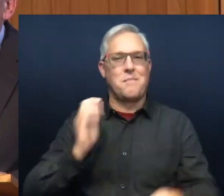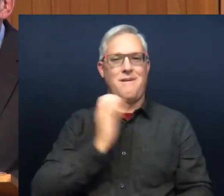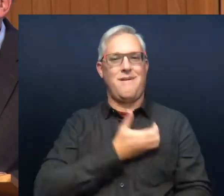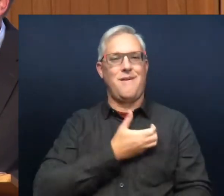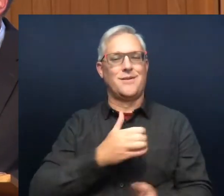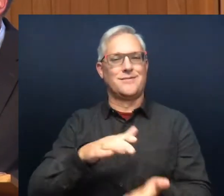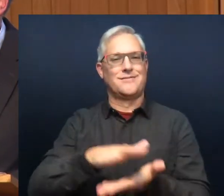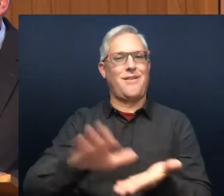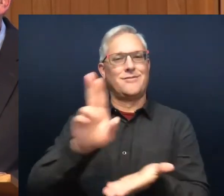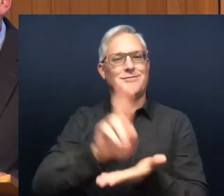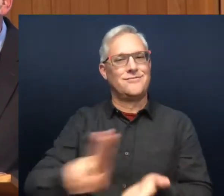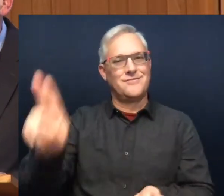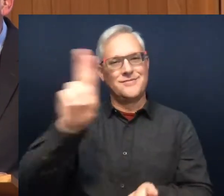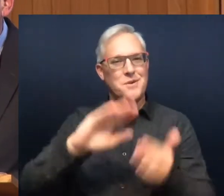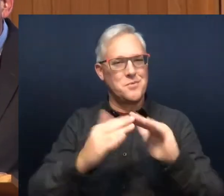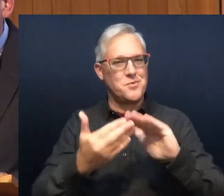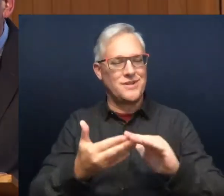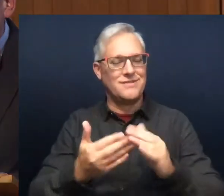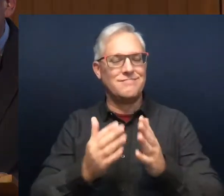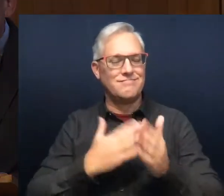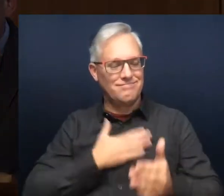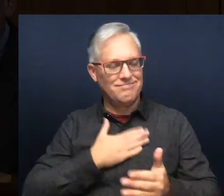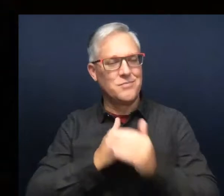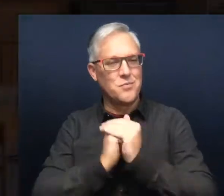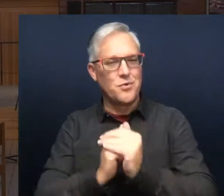University community. It's a joy to worship with you.